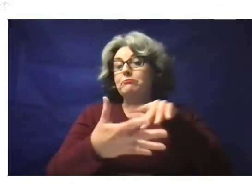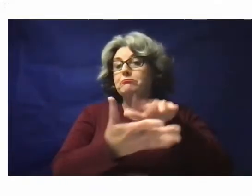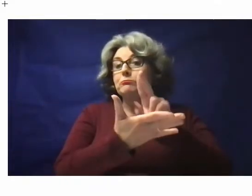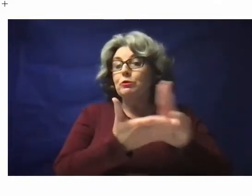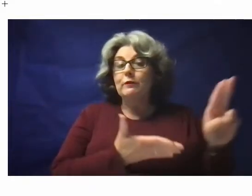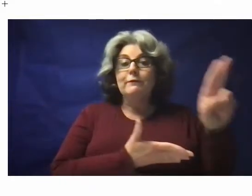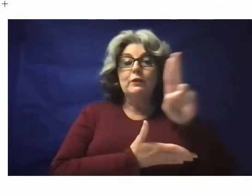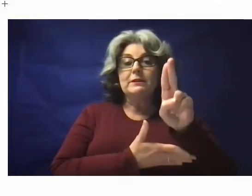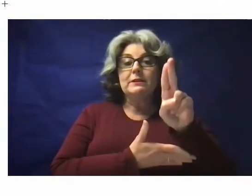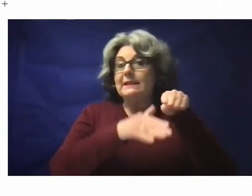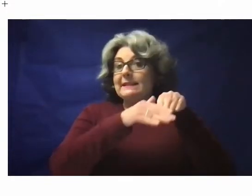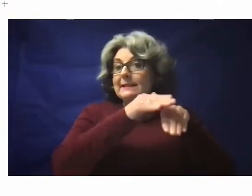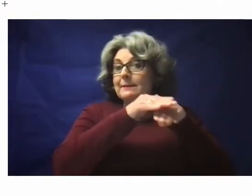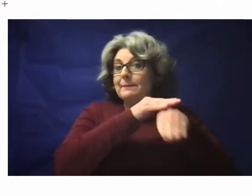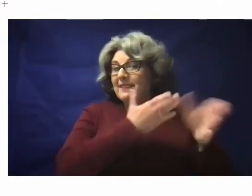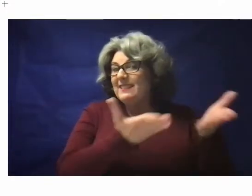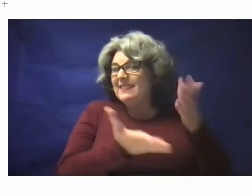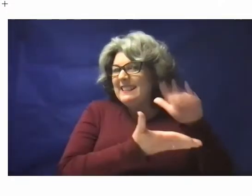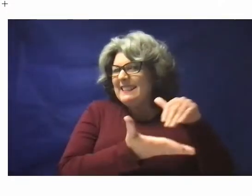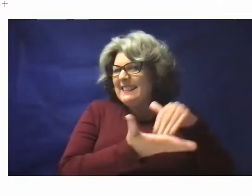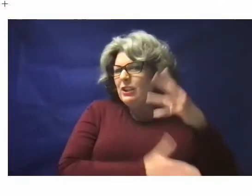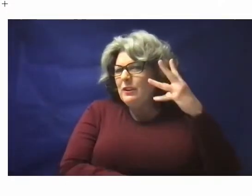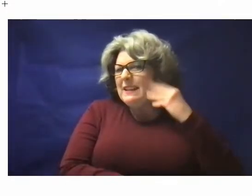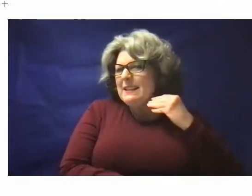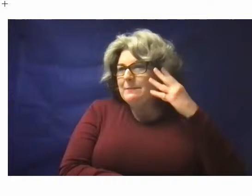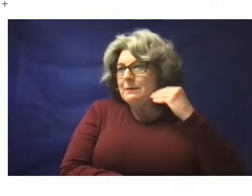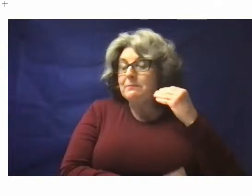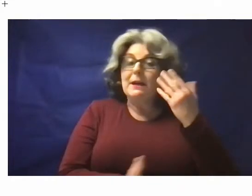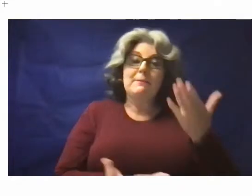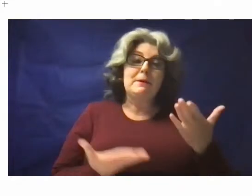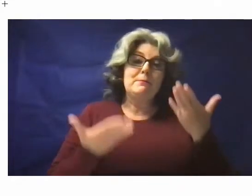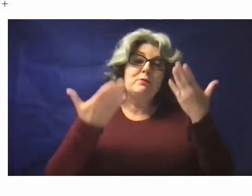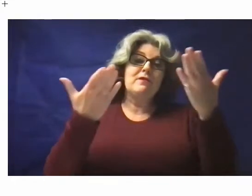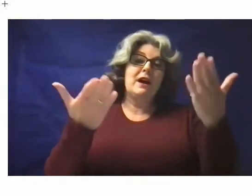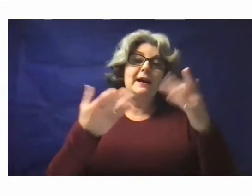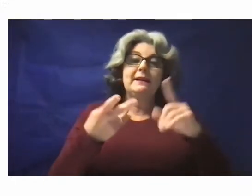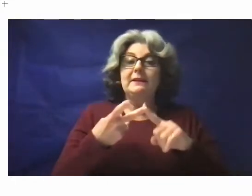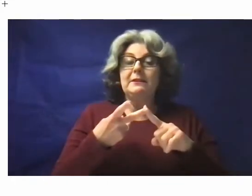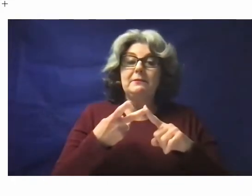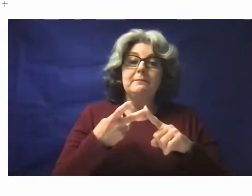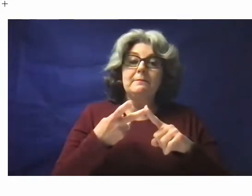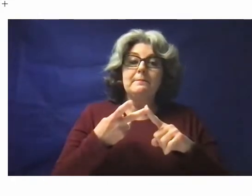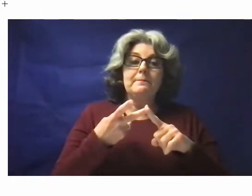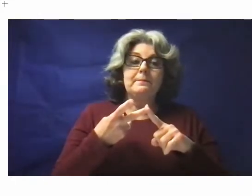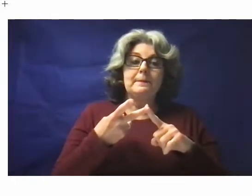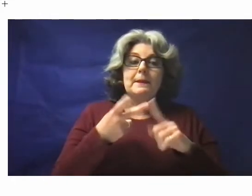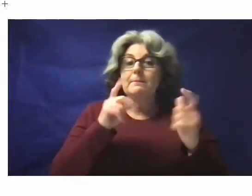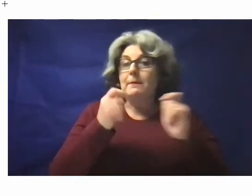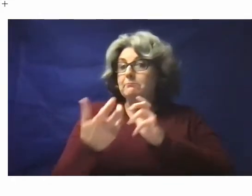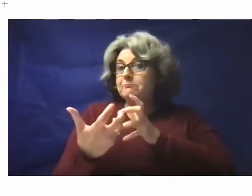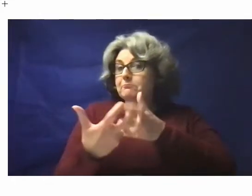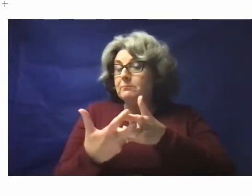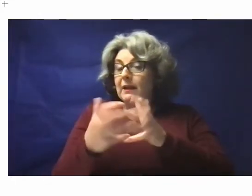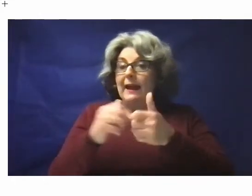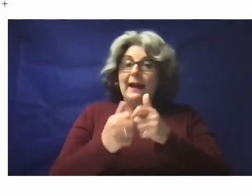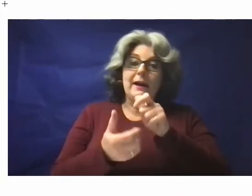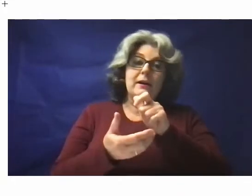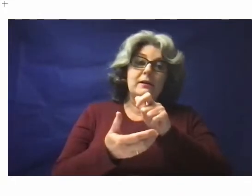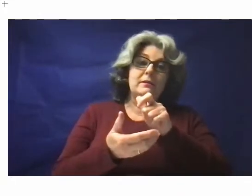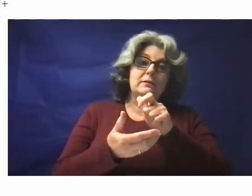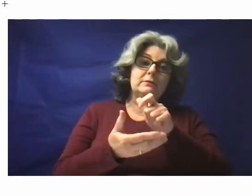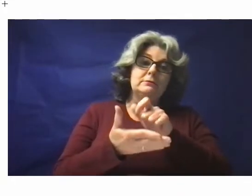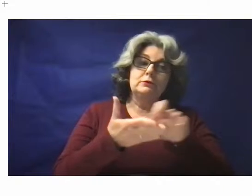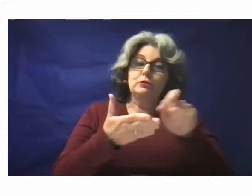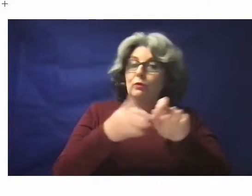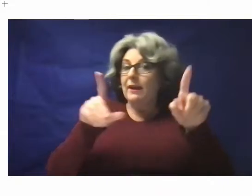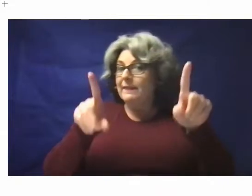through Accessibility Center and they've provided you with recommendations on how to write the tests, for example,